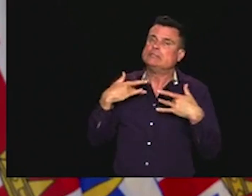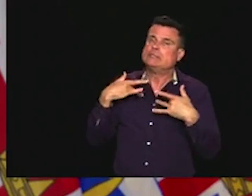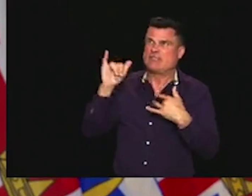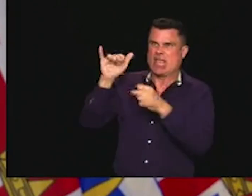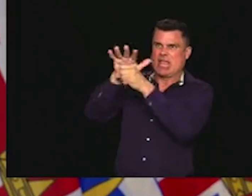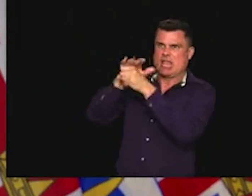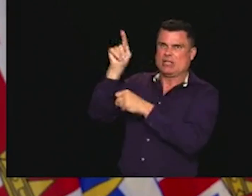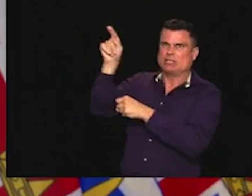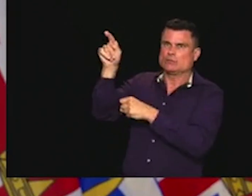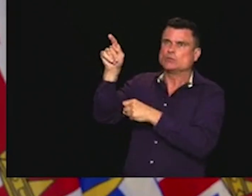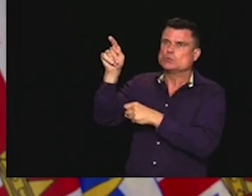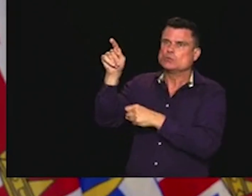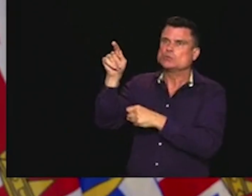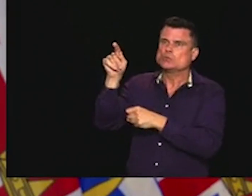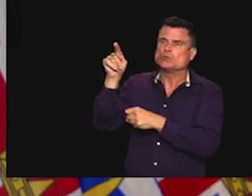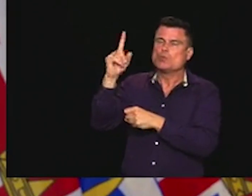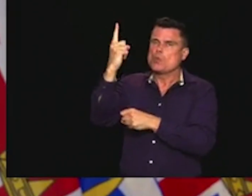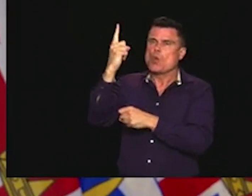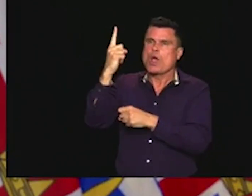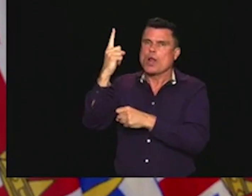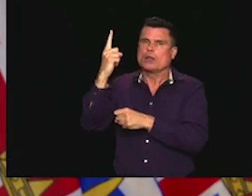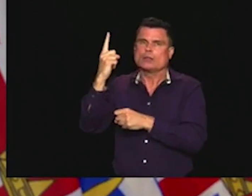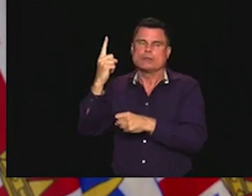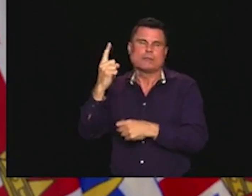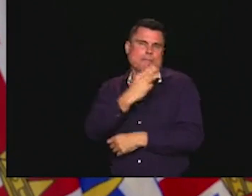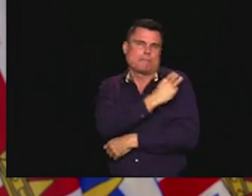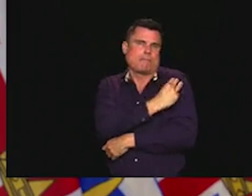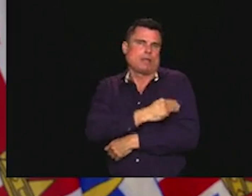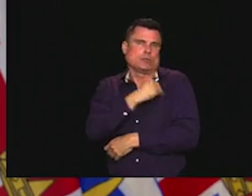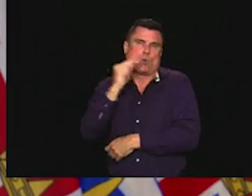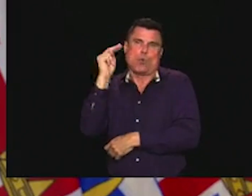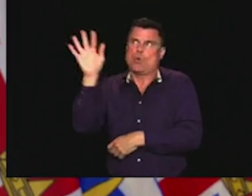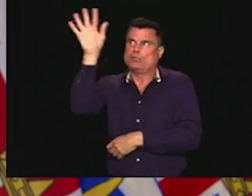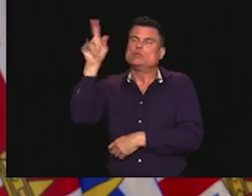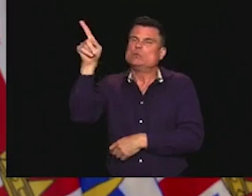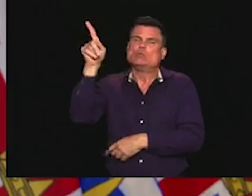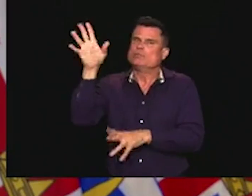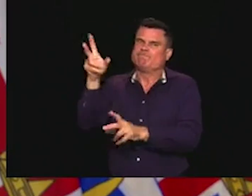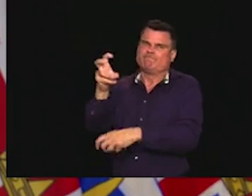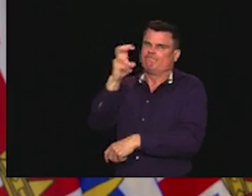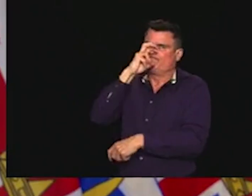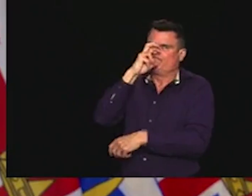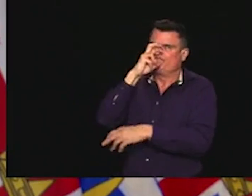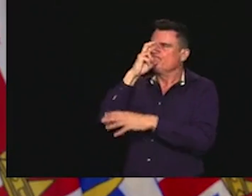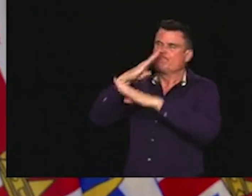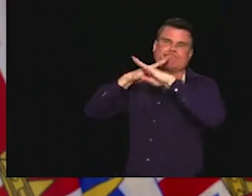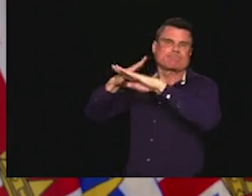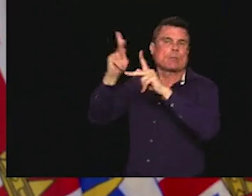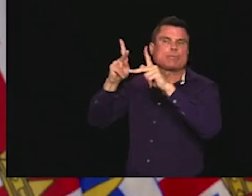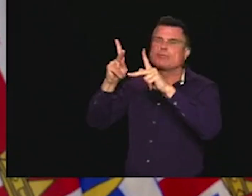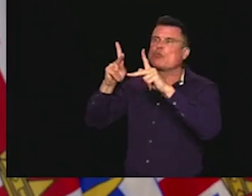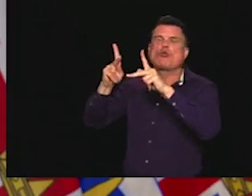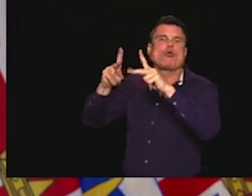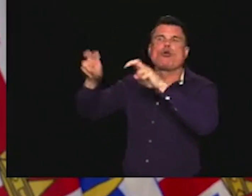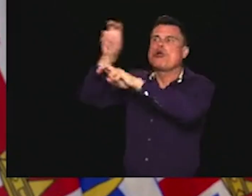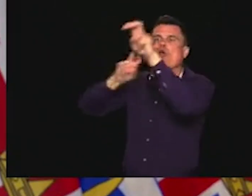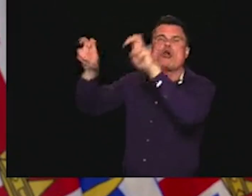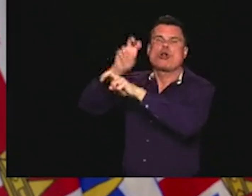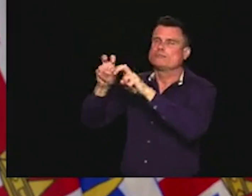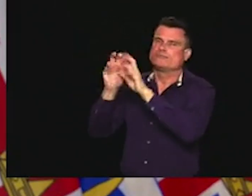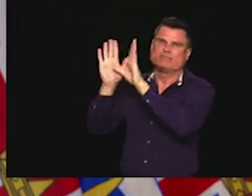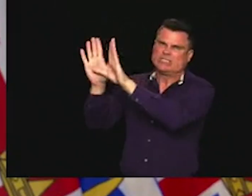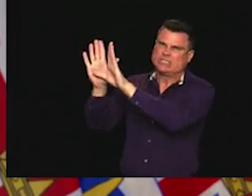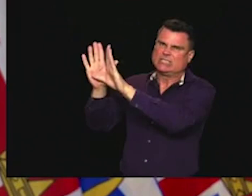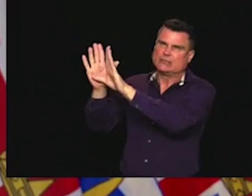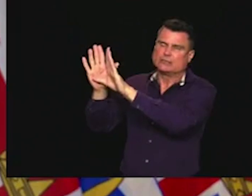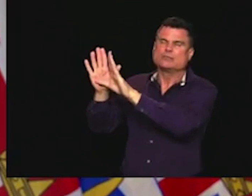have these restrictions in place or not. And we have a lot of people who may have Alberta license plates, but they may actually be BC